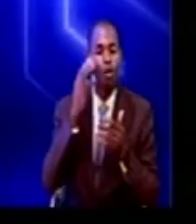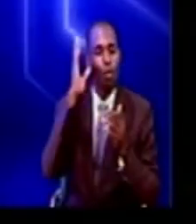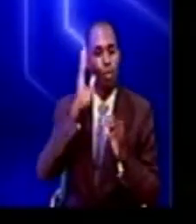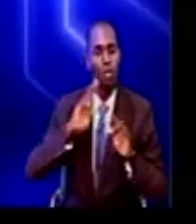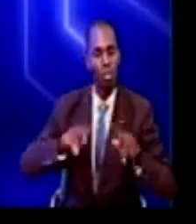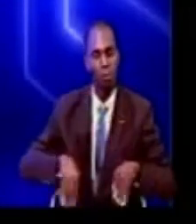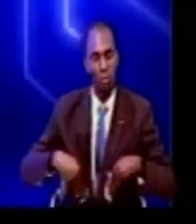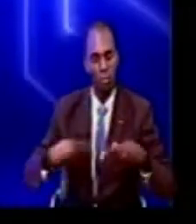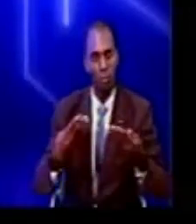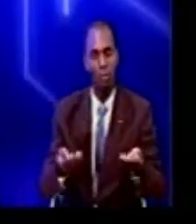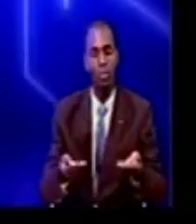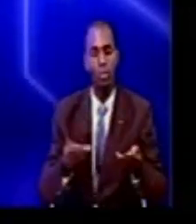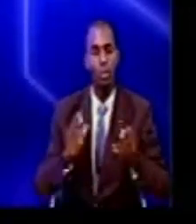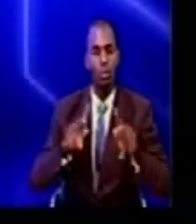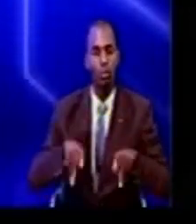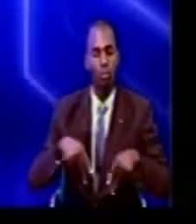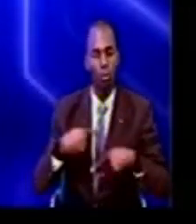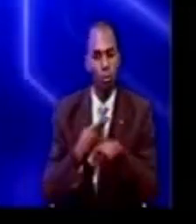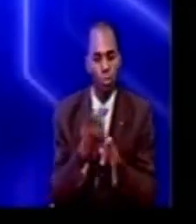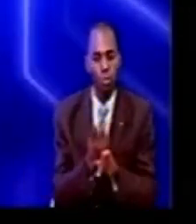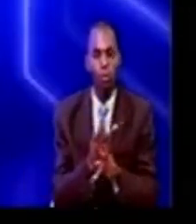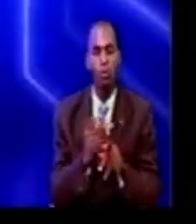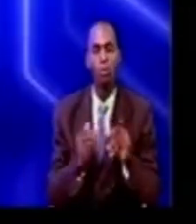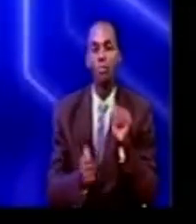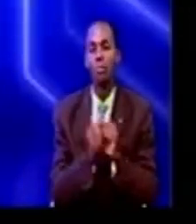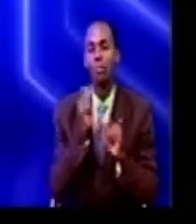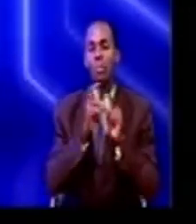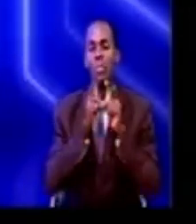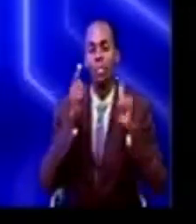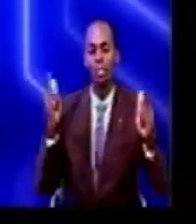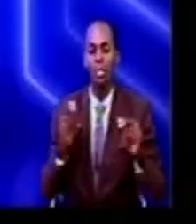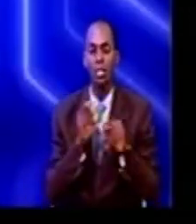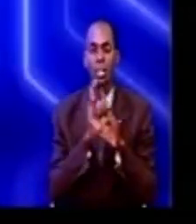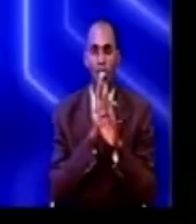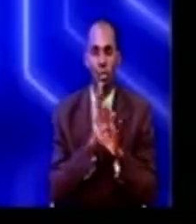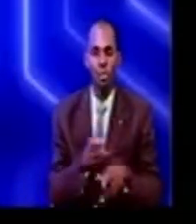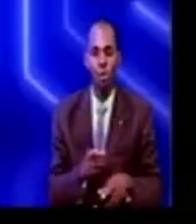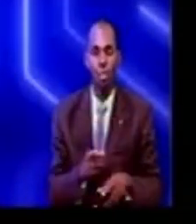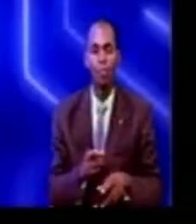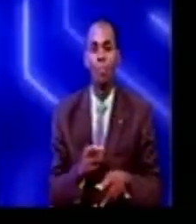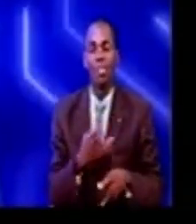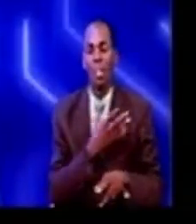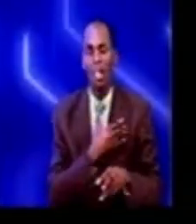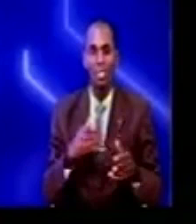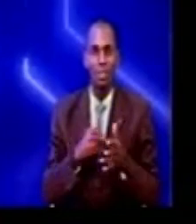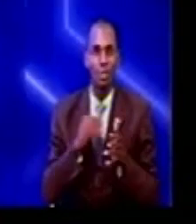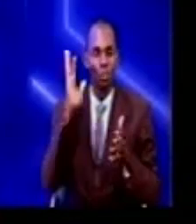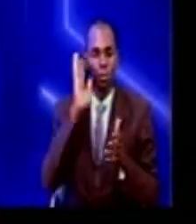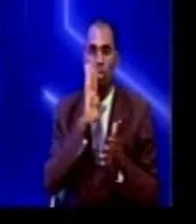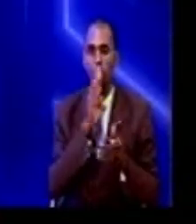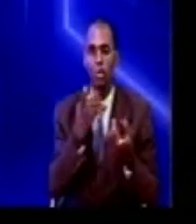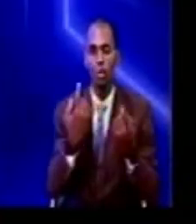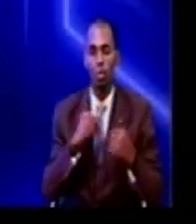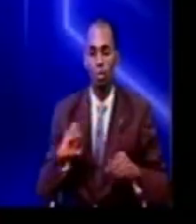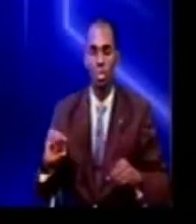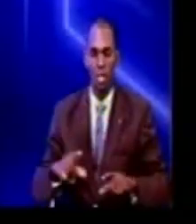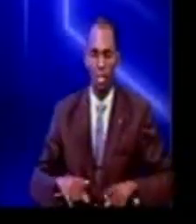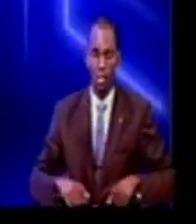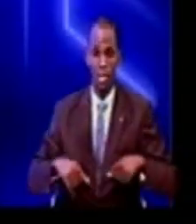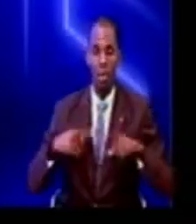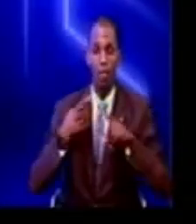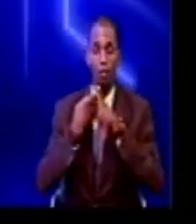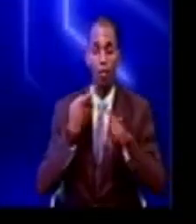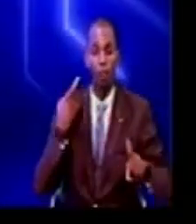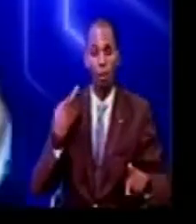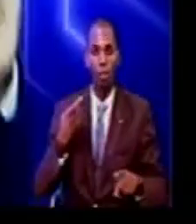divine solution for all, will produce greater result, greater impact than what we have